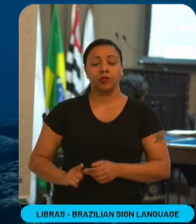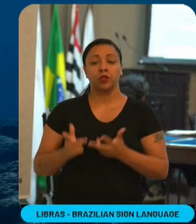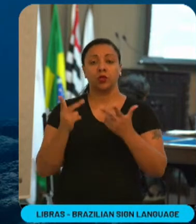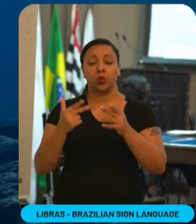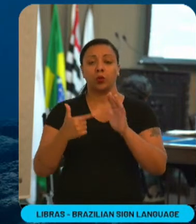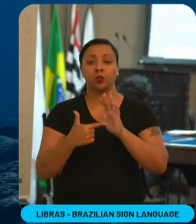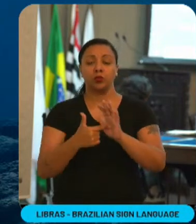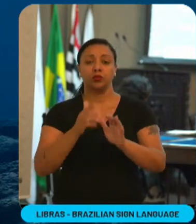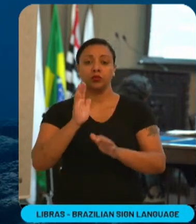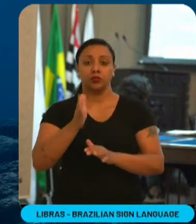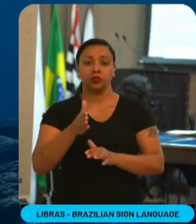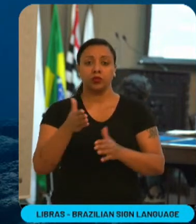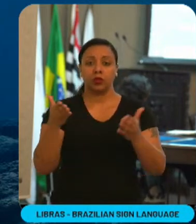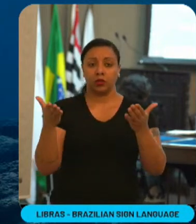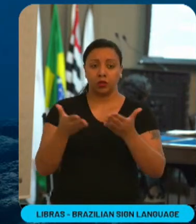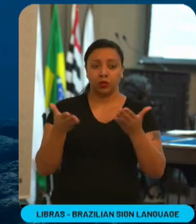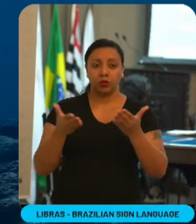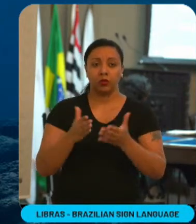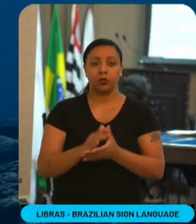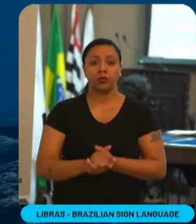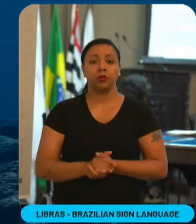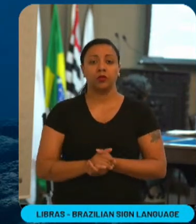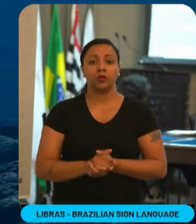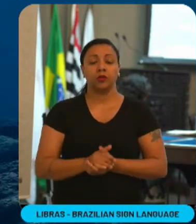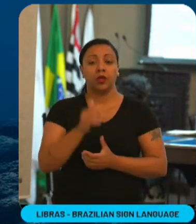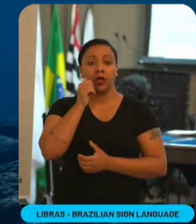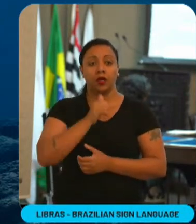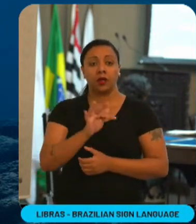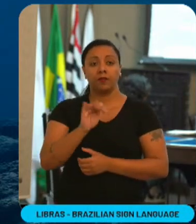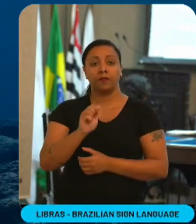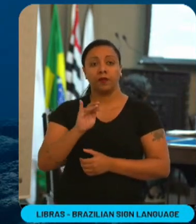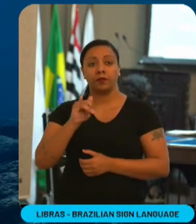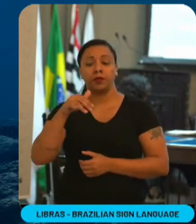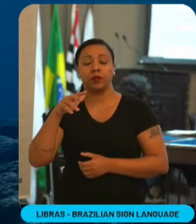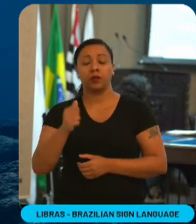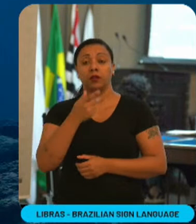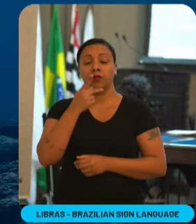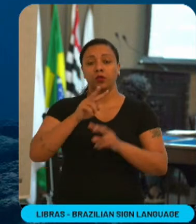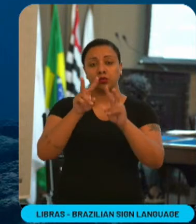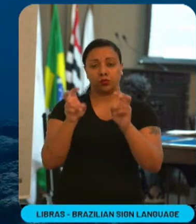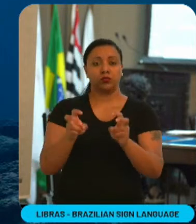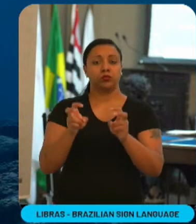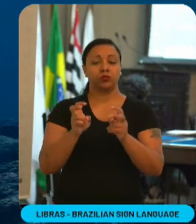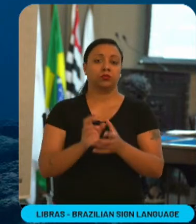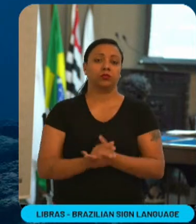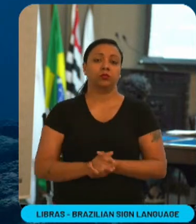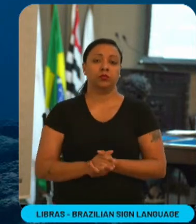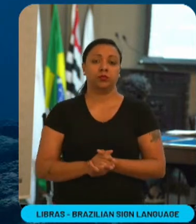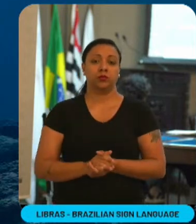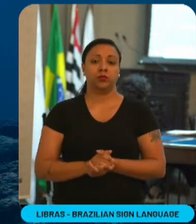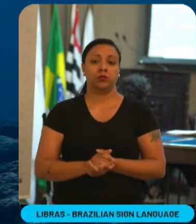we try to consider this in the plans of the government. As said by Fabiana,